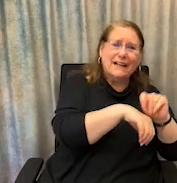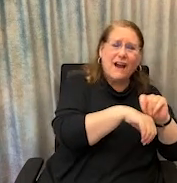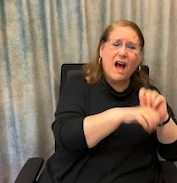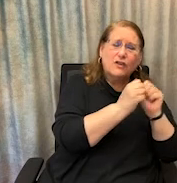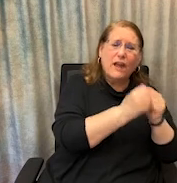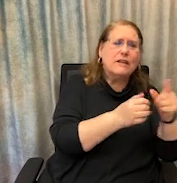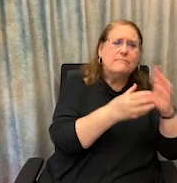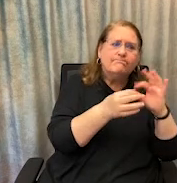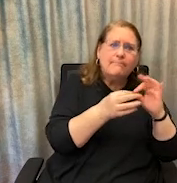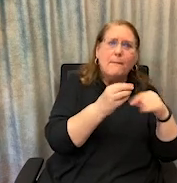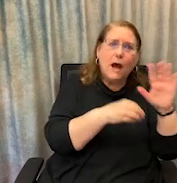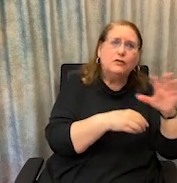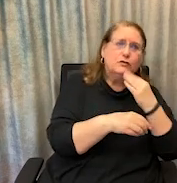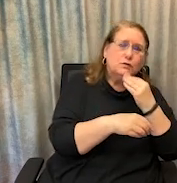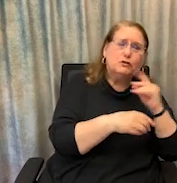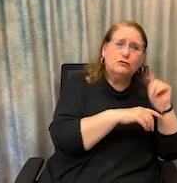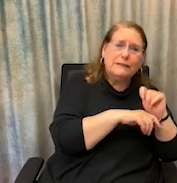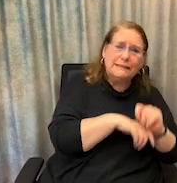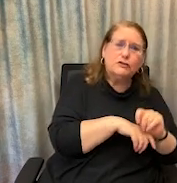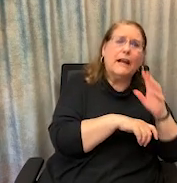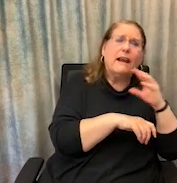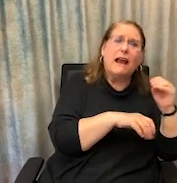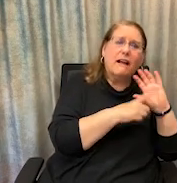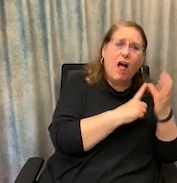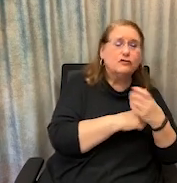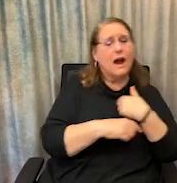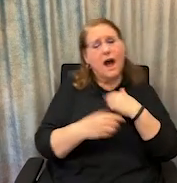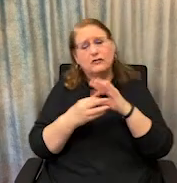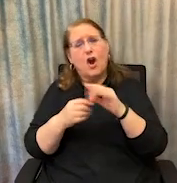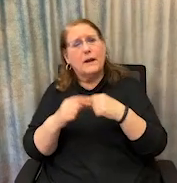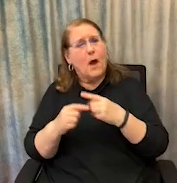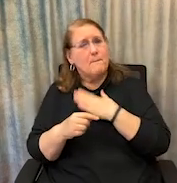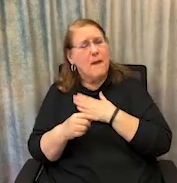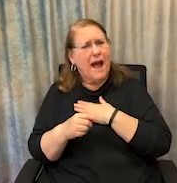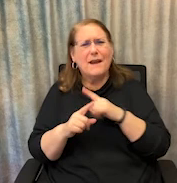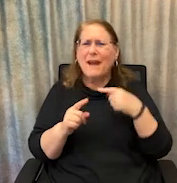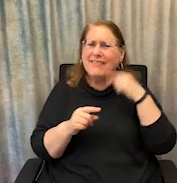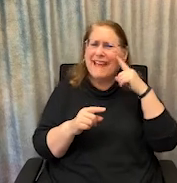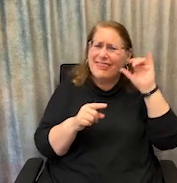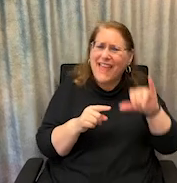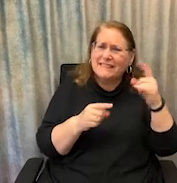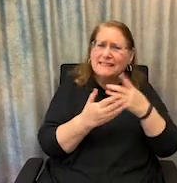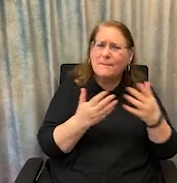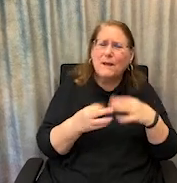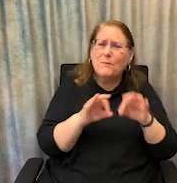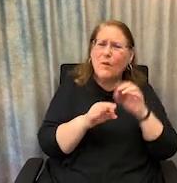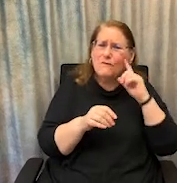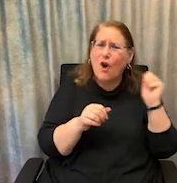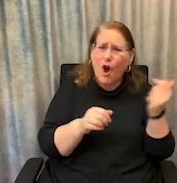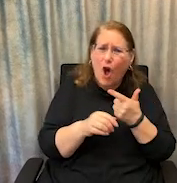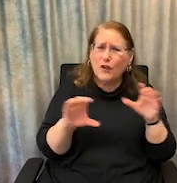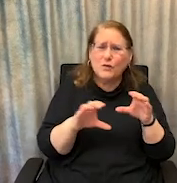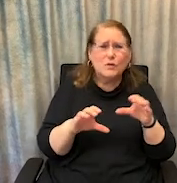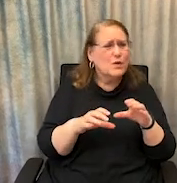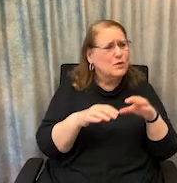about the Jewish tradition and culture, and I told him about mine. But I think that's something we should all do, to share, to communicate, to be open,